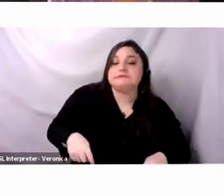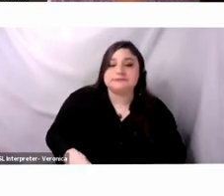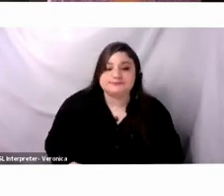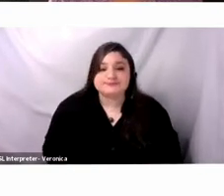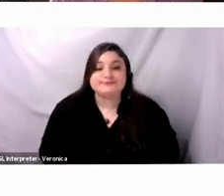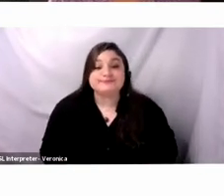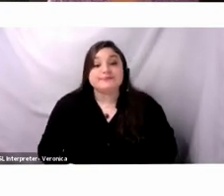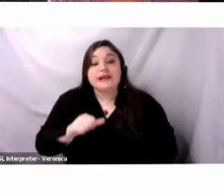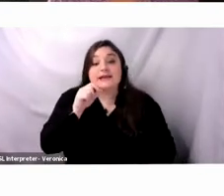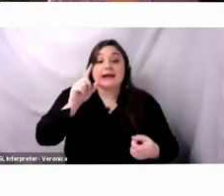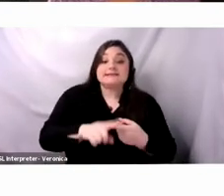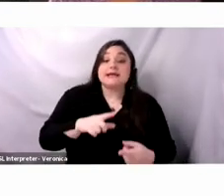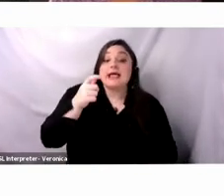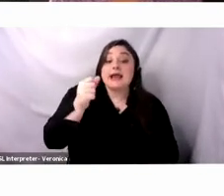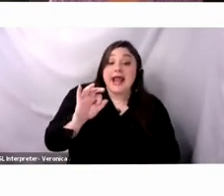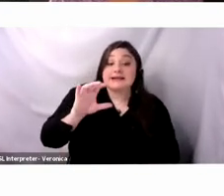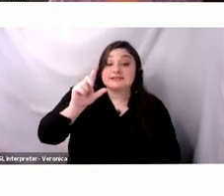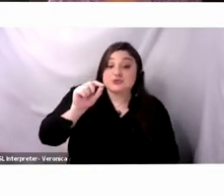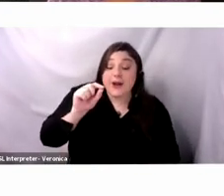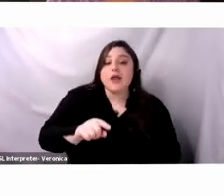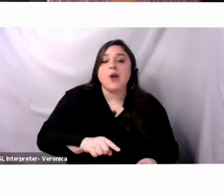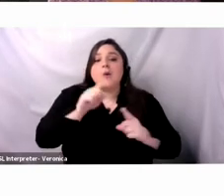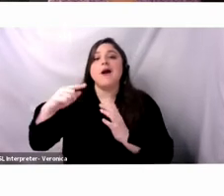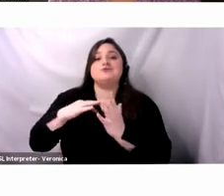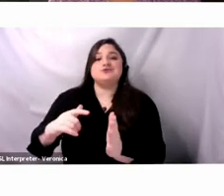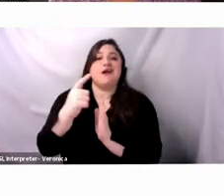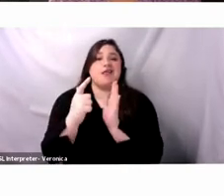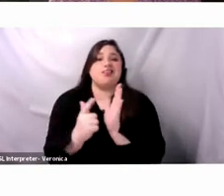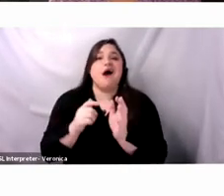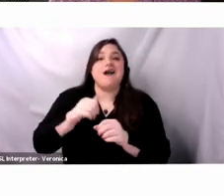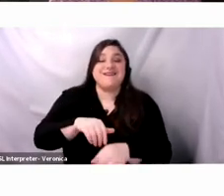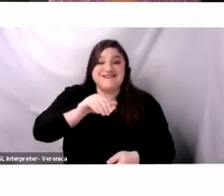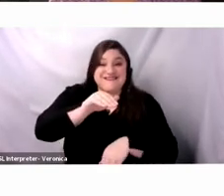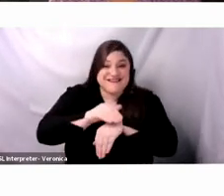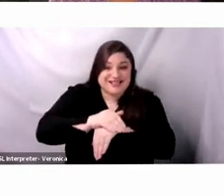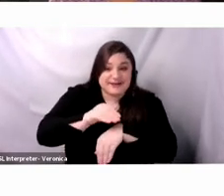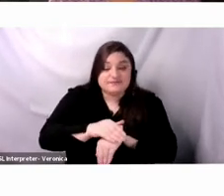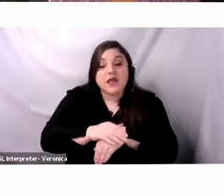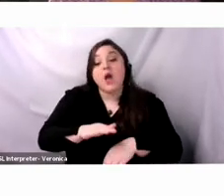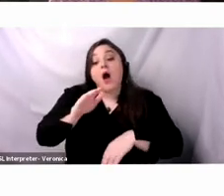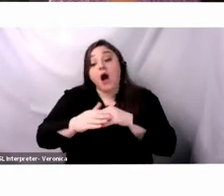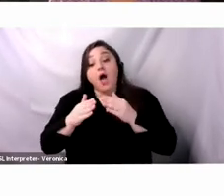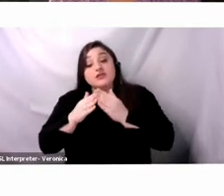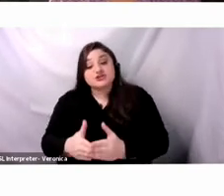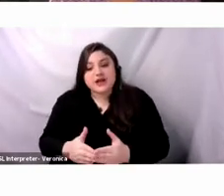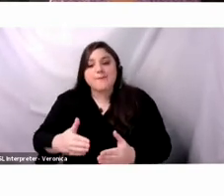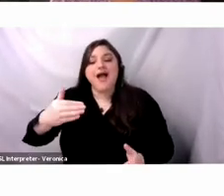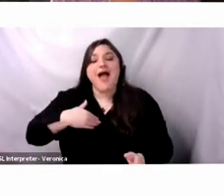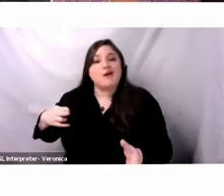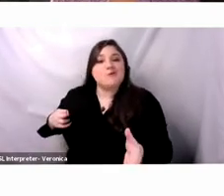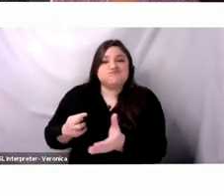Seichi's uncle sent him to study law in England. The ship he was on was torpedoed by a German submarine and 104 lives were